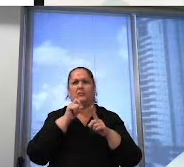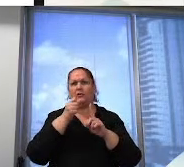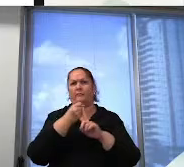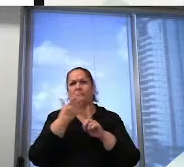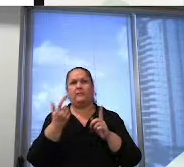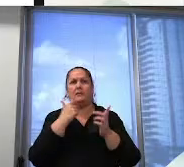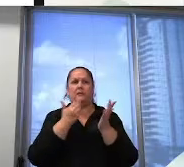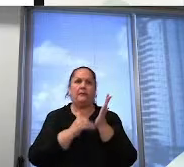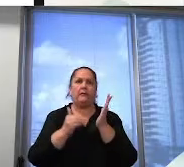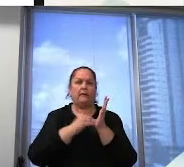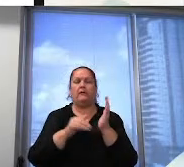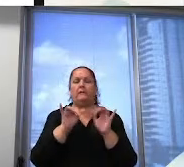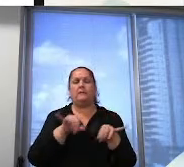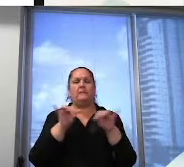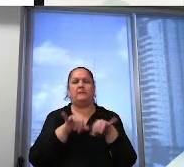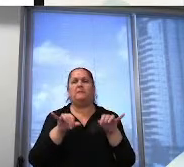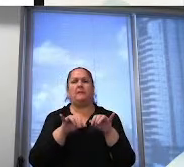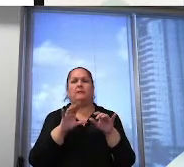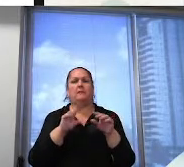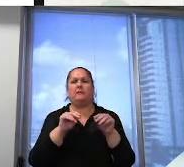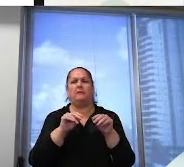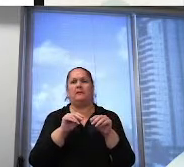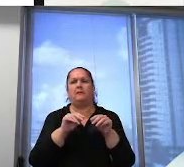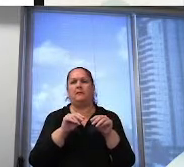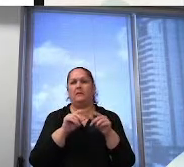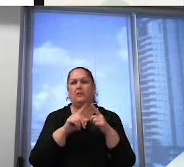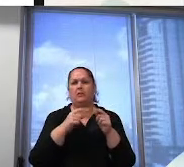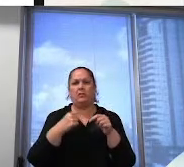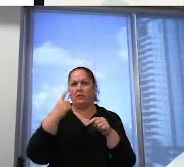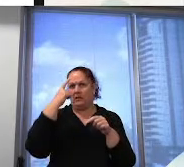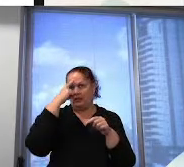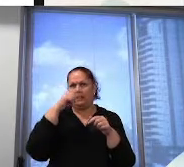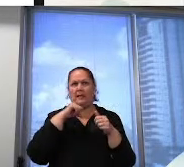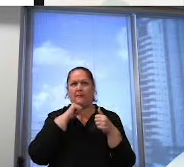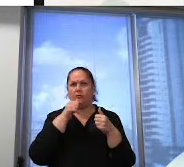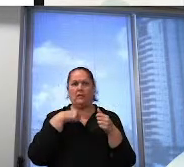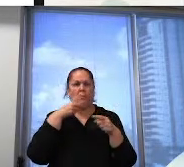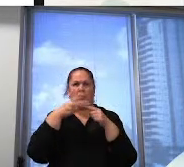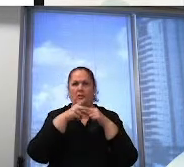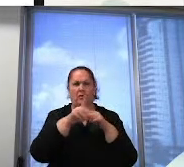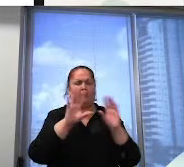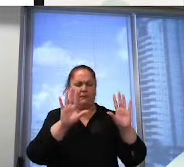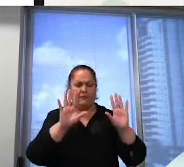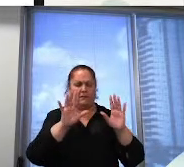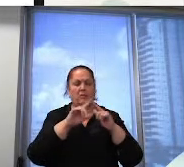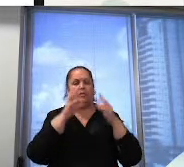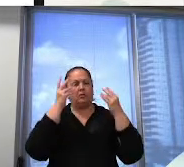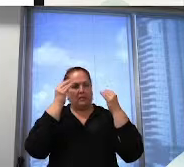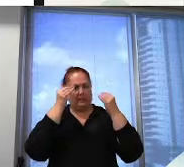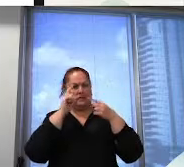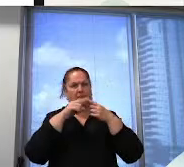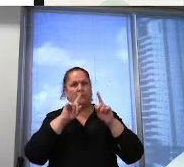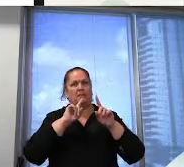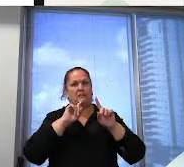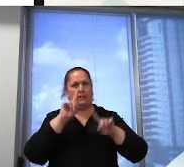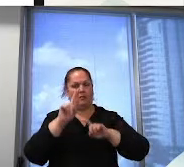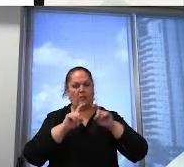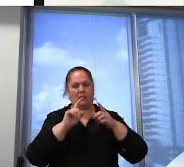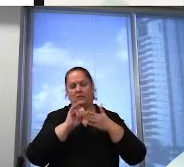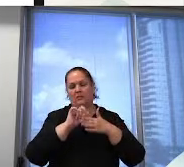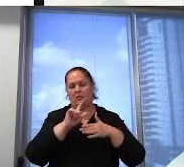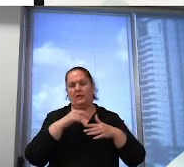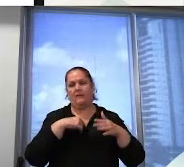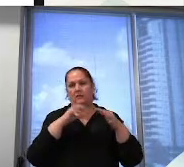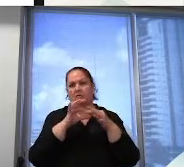Don't elaborate. Don't repeat yourself, and don't ever think that I'm trying to cut you off. But just think ahead about the